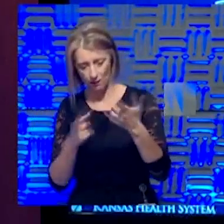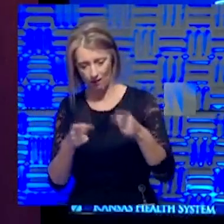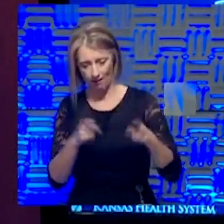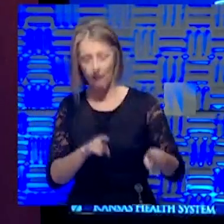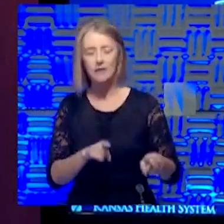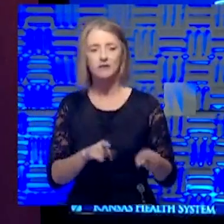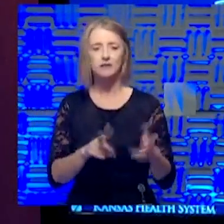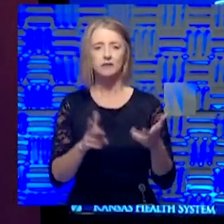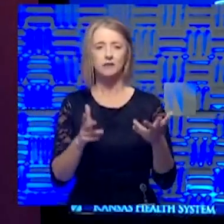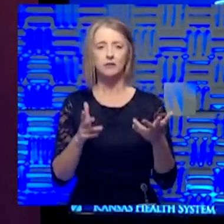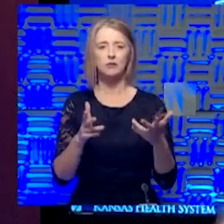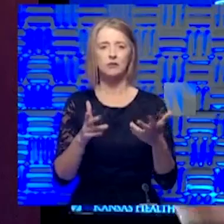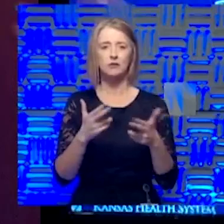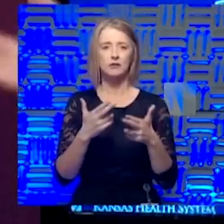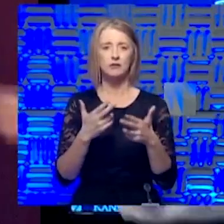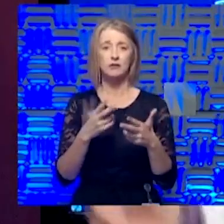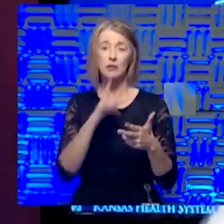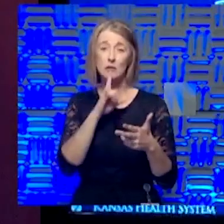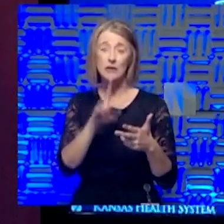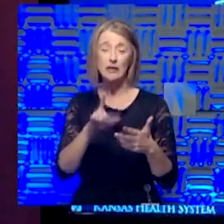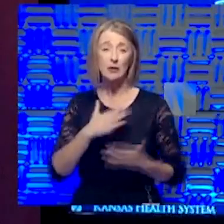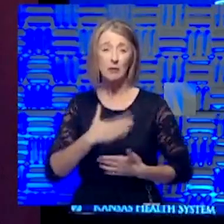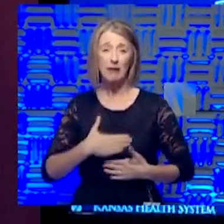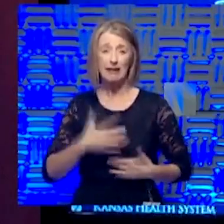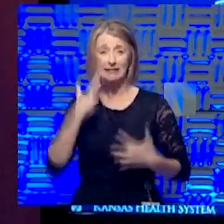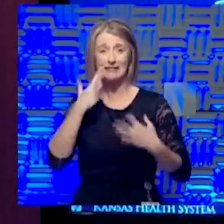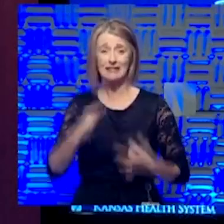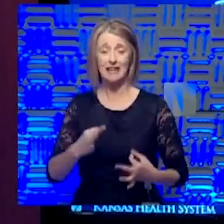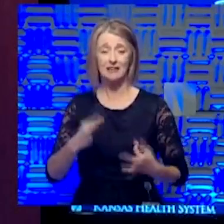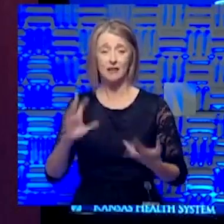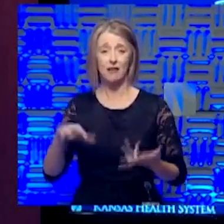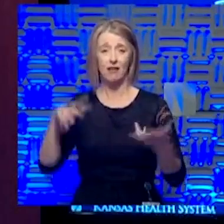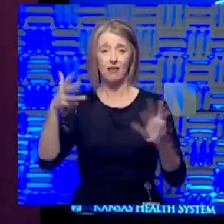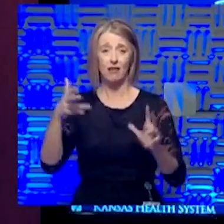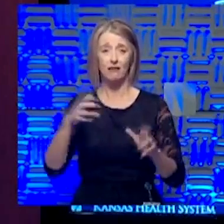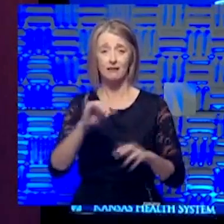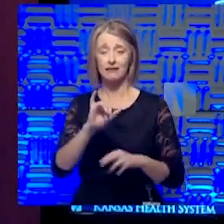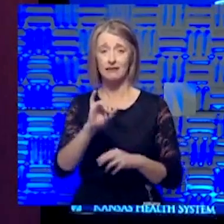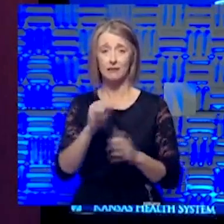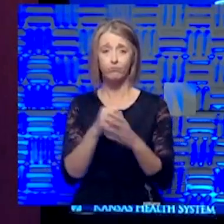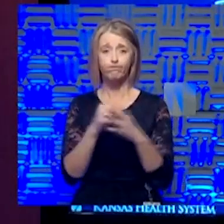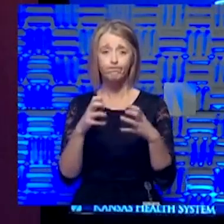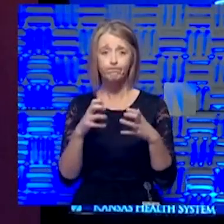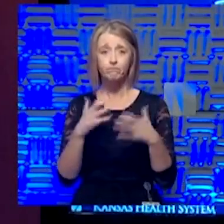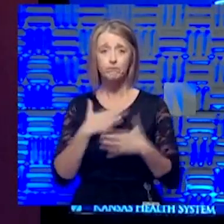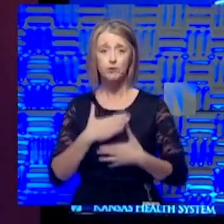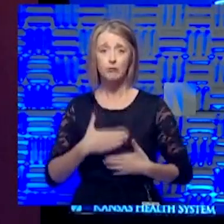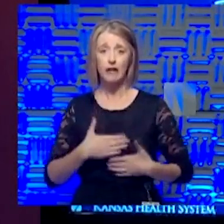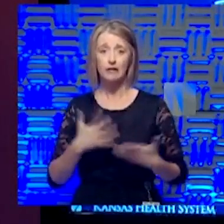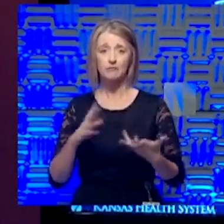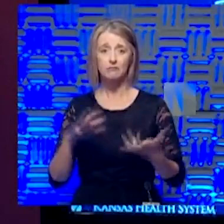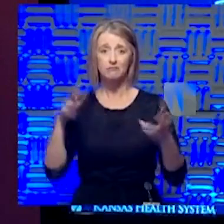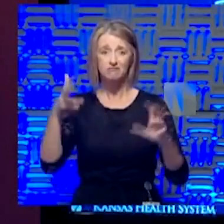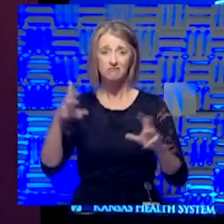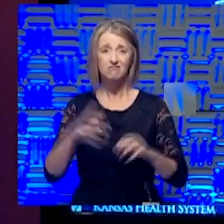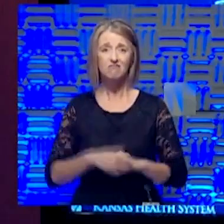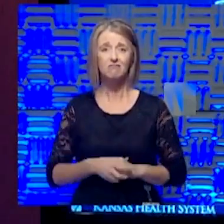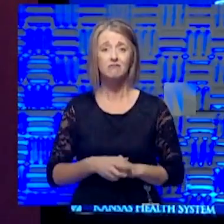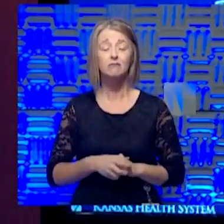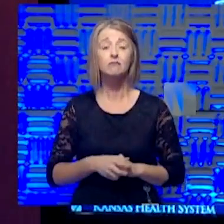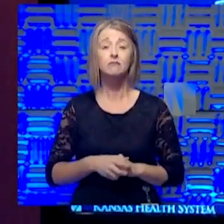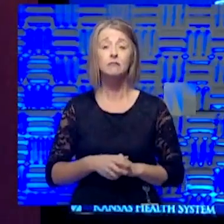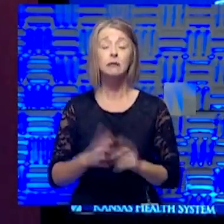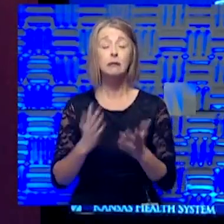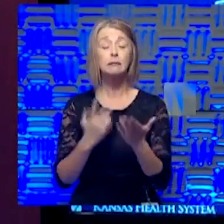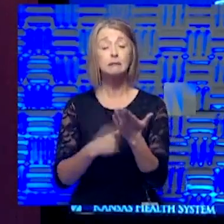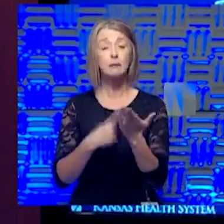on in there when we say short-circuit. But that's really what all that cytokine storm and inflammation, that's what it is. It's your body short-circuiting, and why sometimes it's triggered